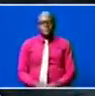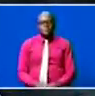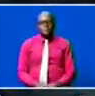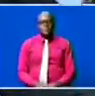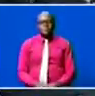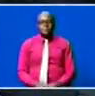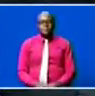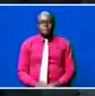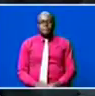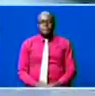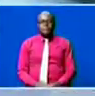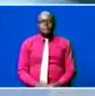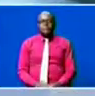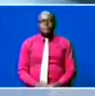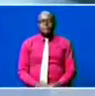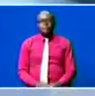KTN News.